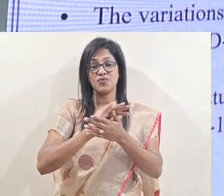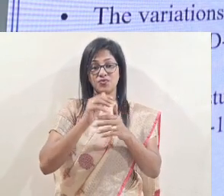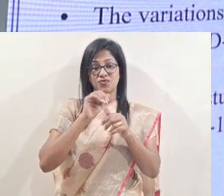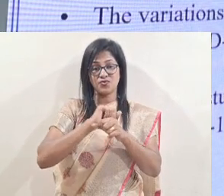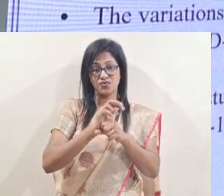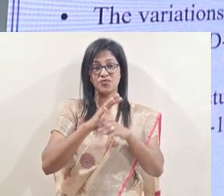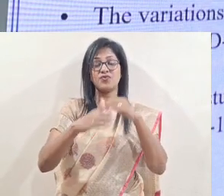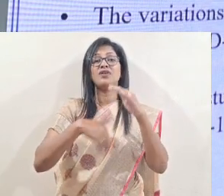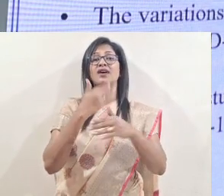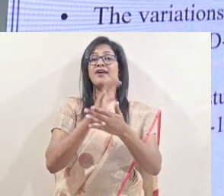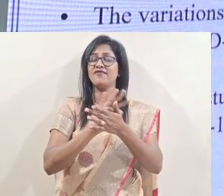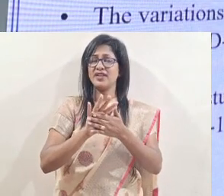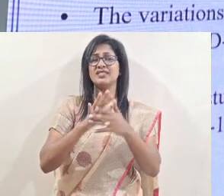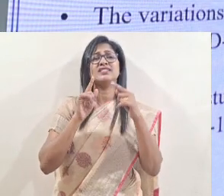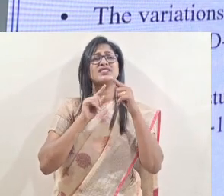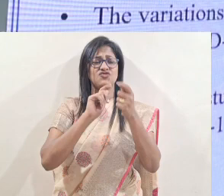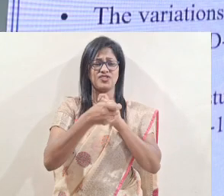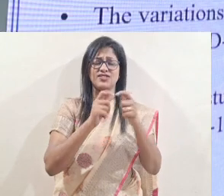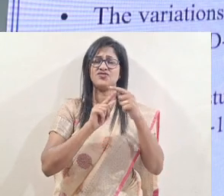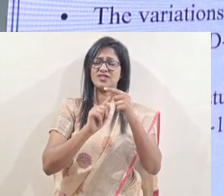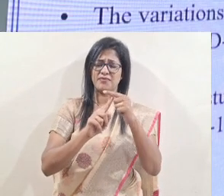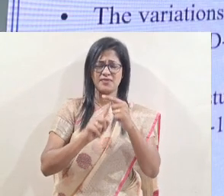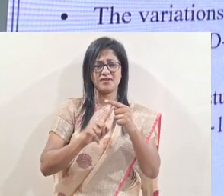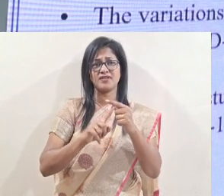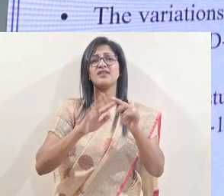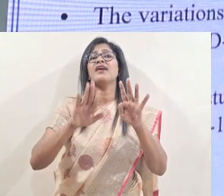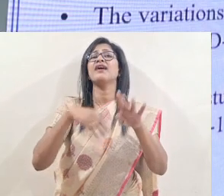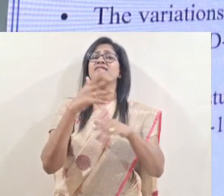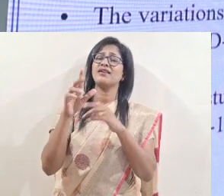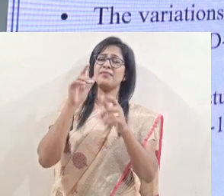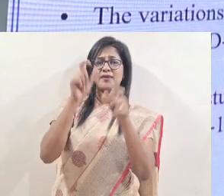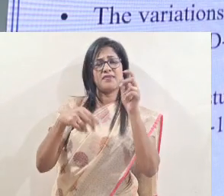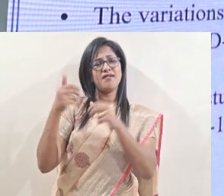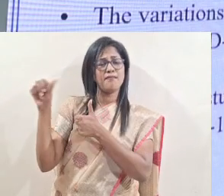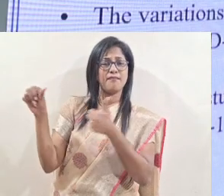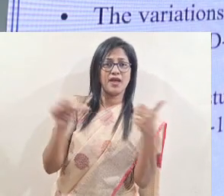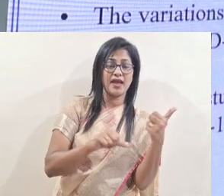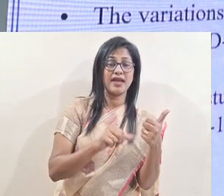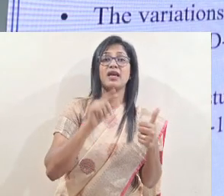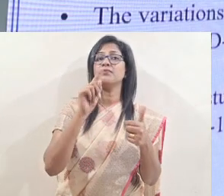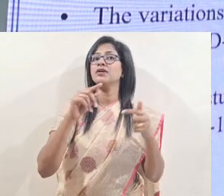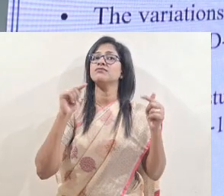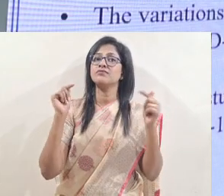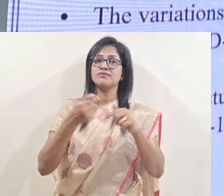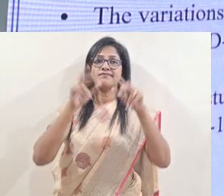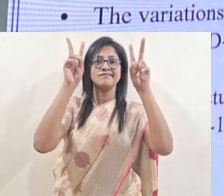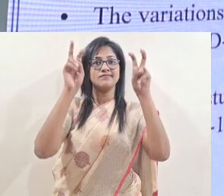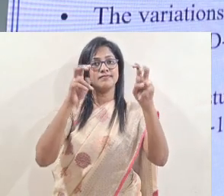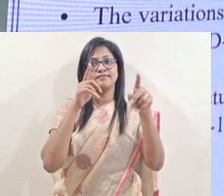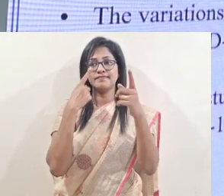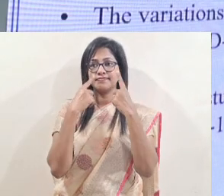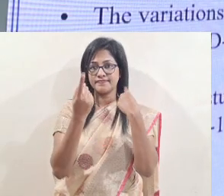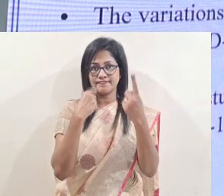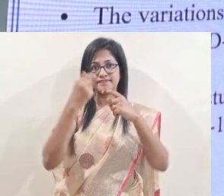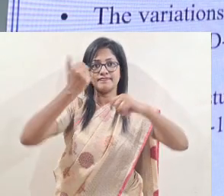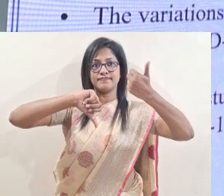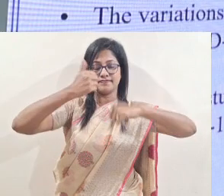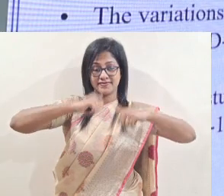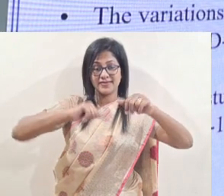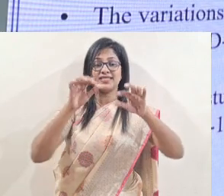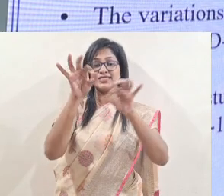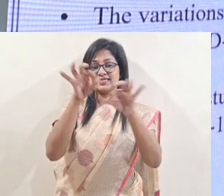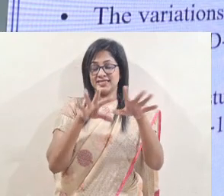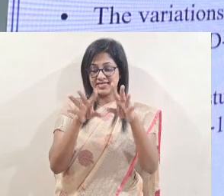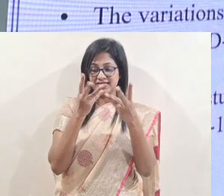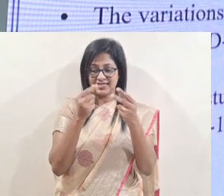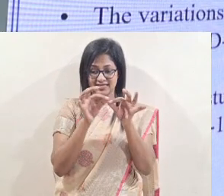would be temporary, and people would resume to their earlier travel patterns. But the argument remain a subject of examination if city size is considered, because